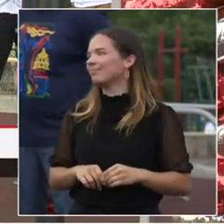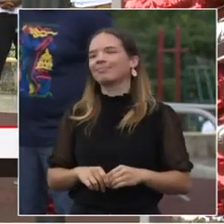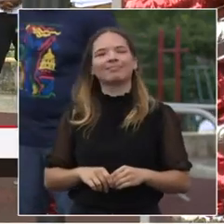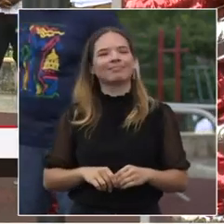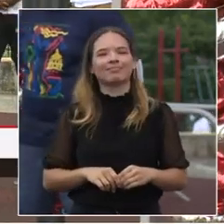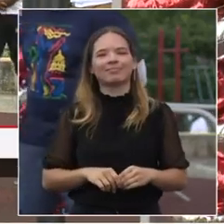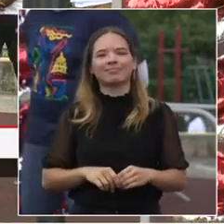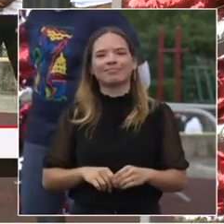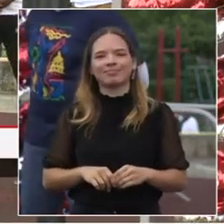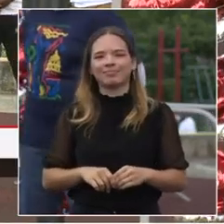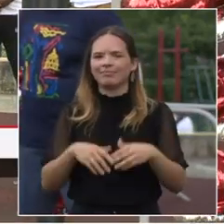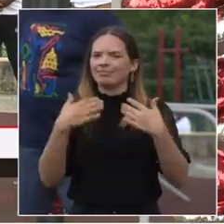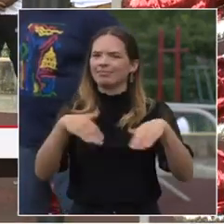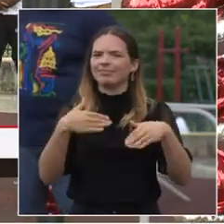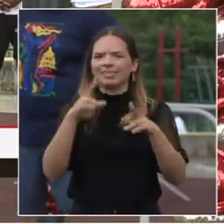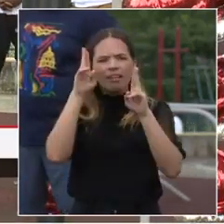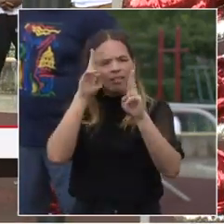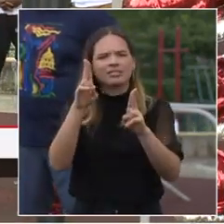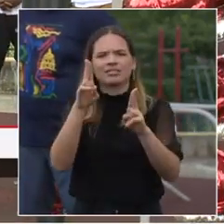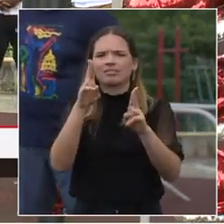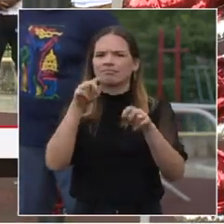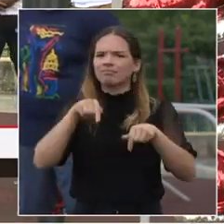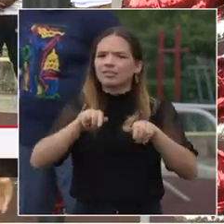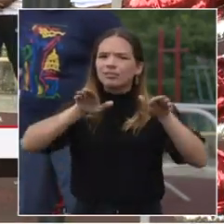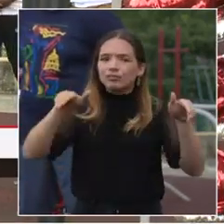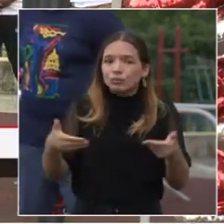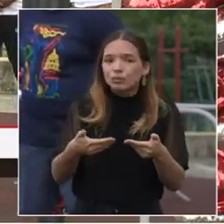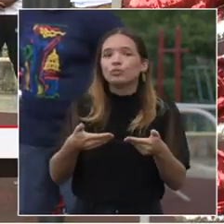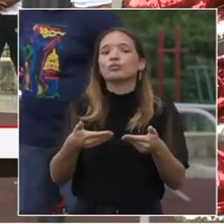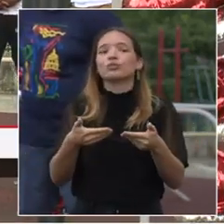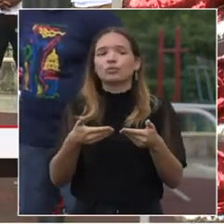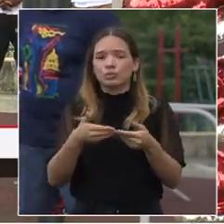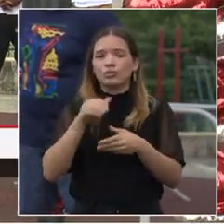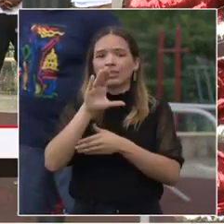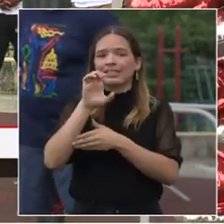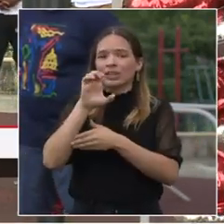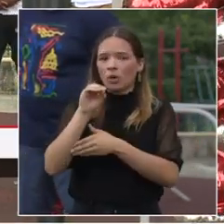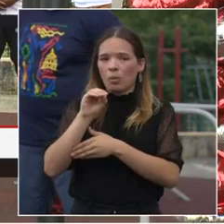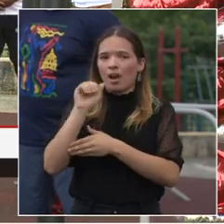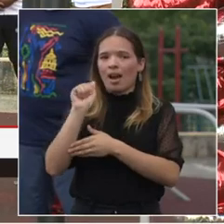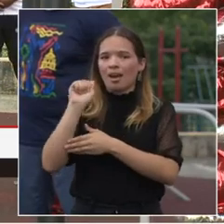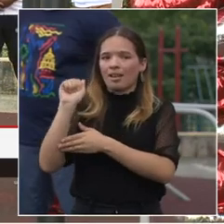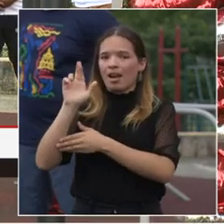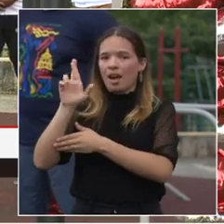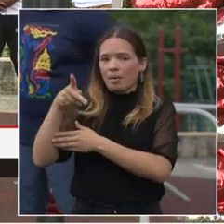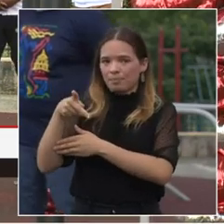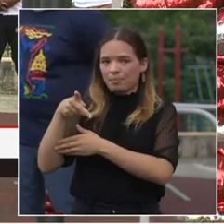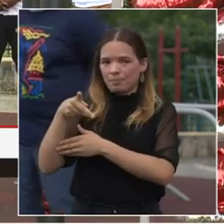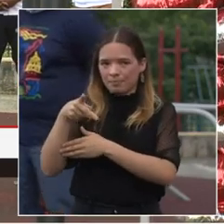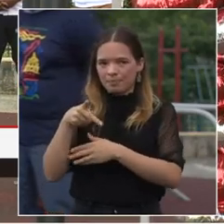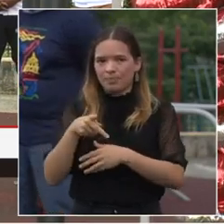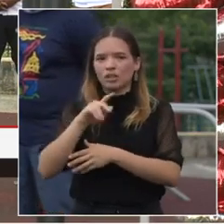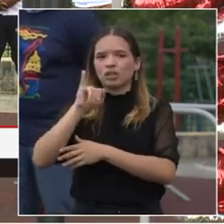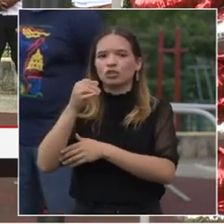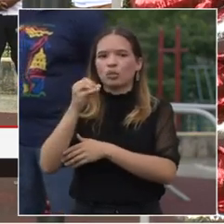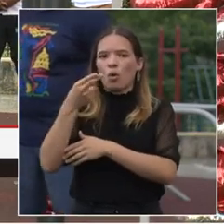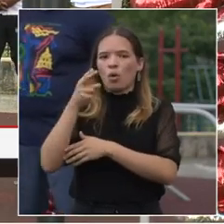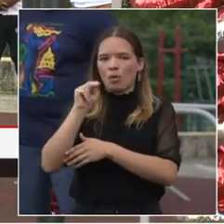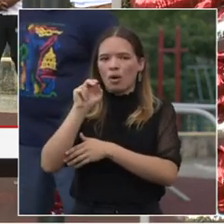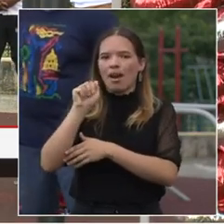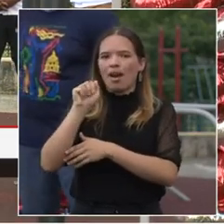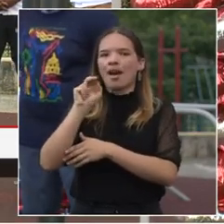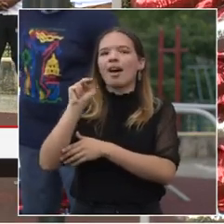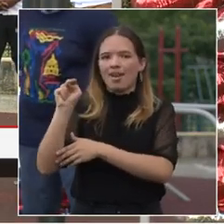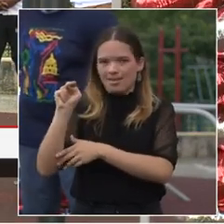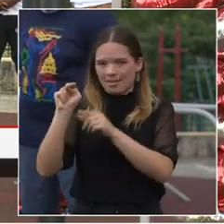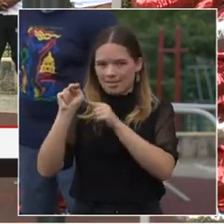I'm honored to introduce to you the CEO of AARP, Ms. Joanne Jenkins. It's under her leadership and because of her vision